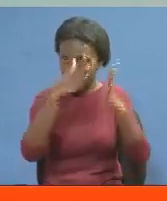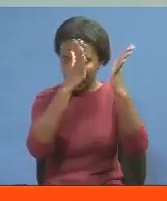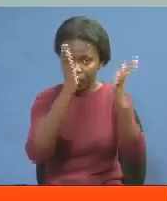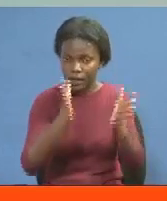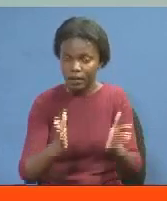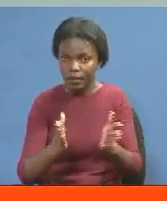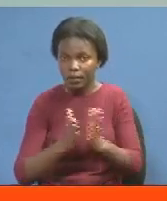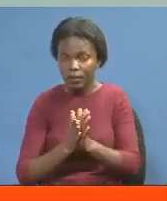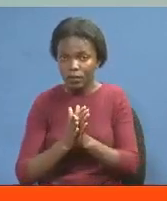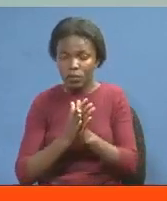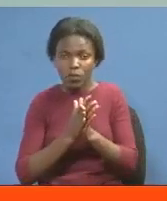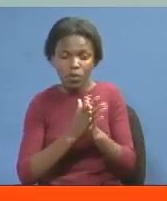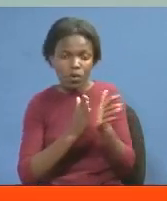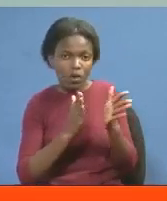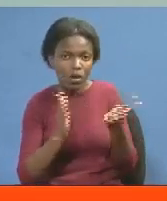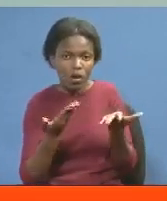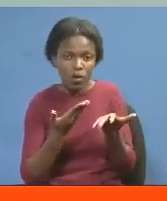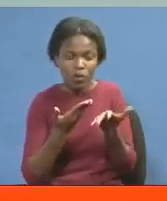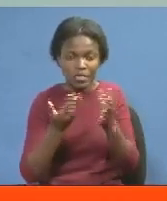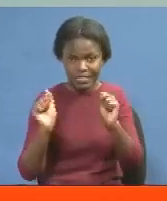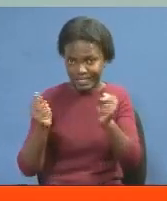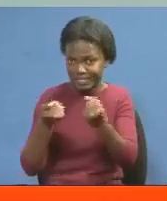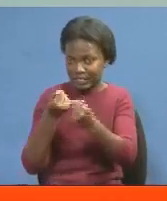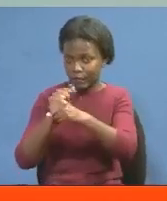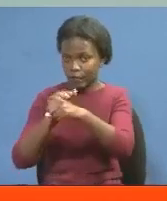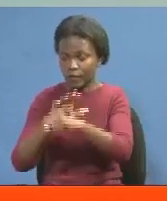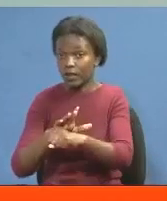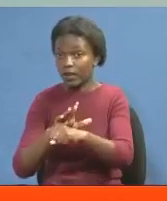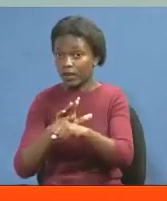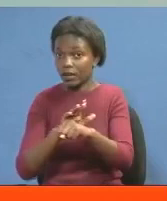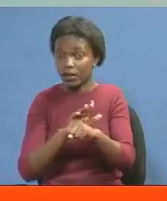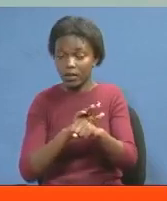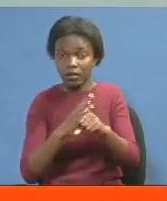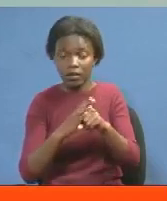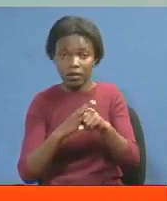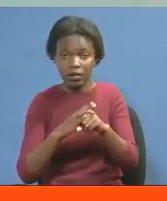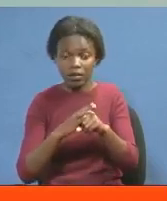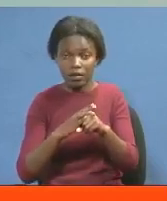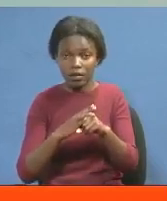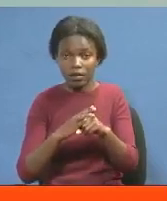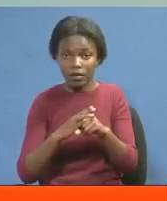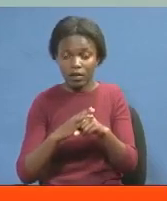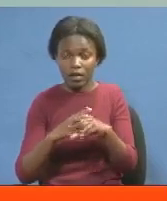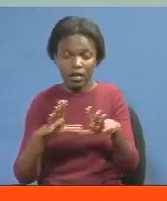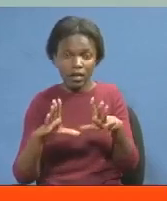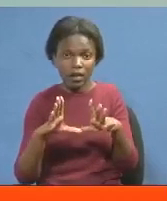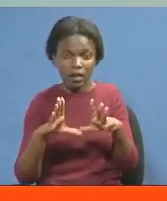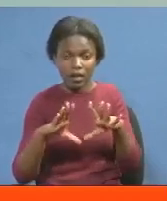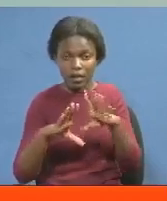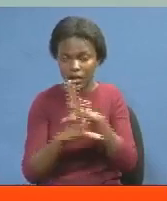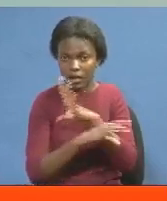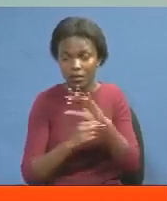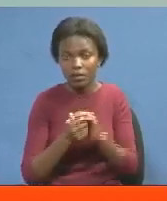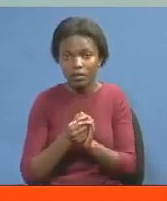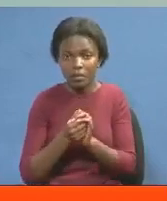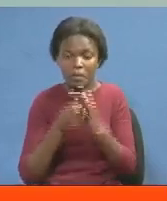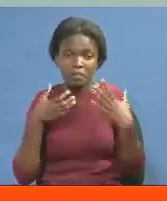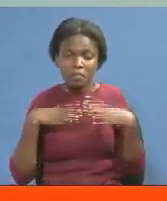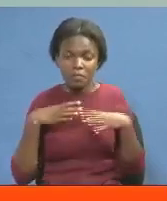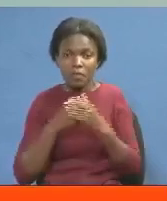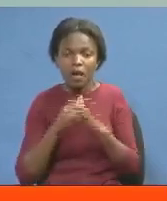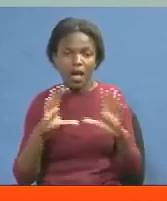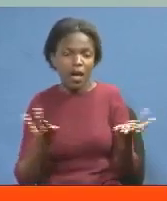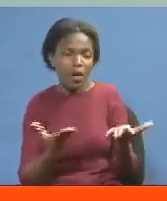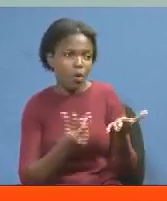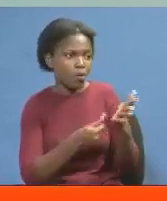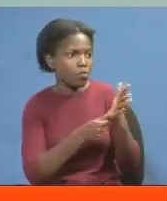it directly affects the security of the local country, the domestic security of its own people. How big is